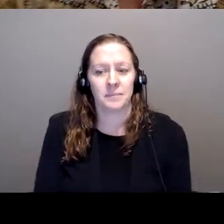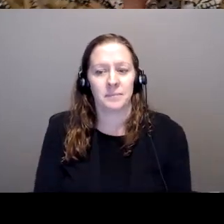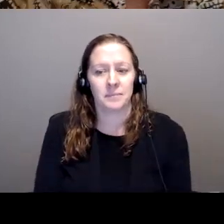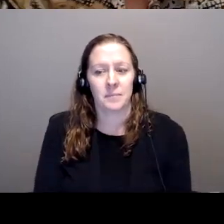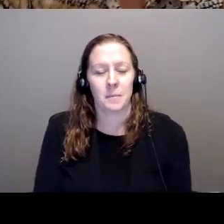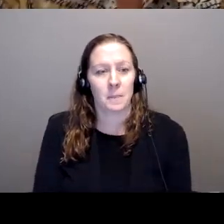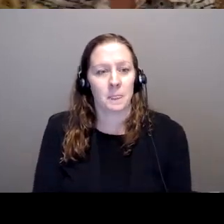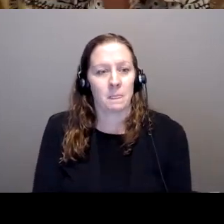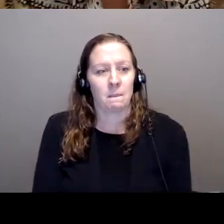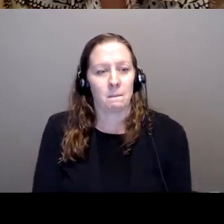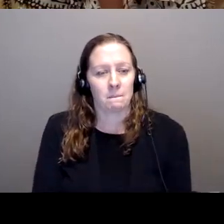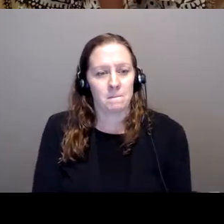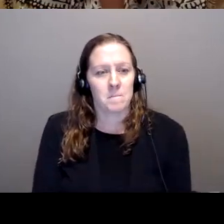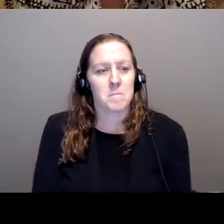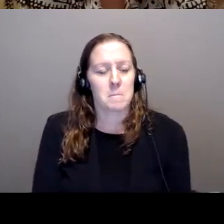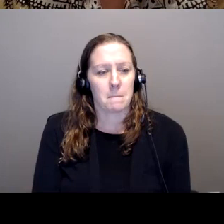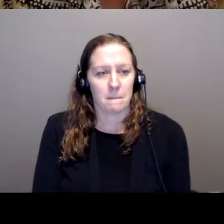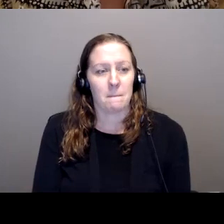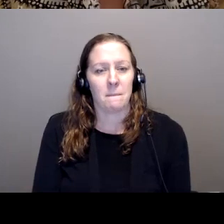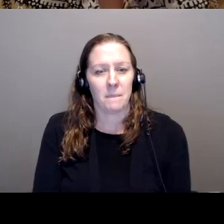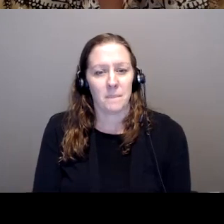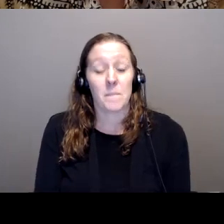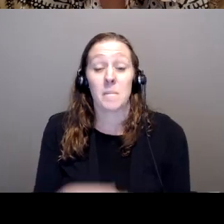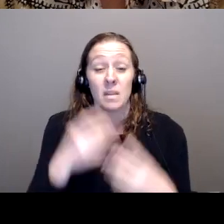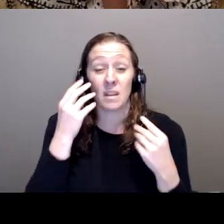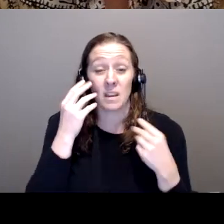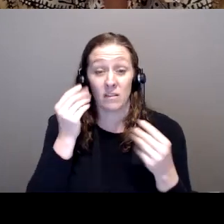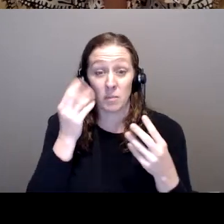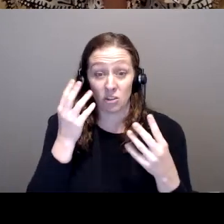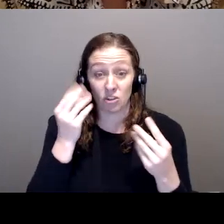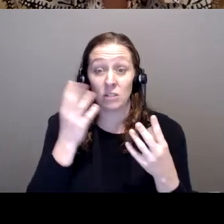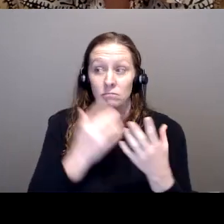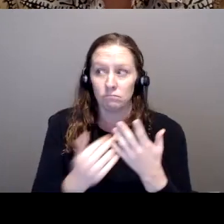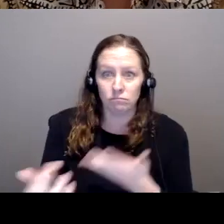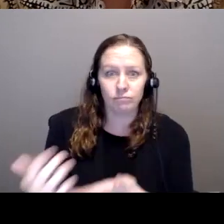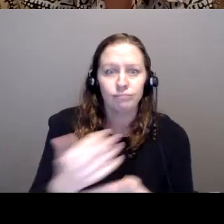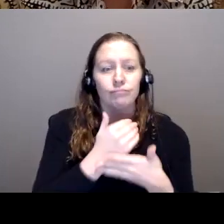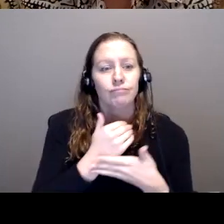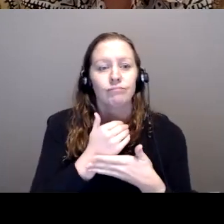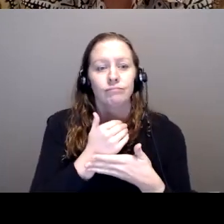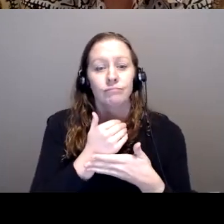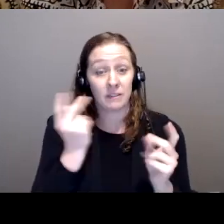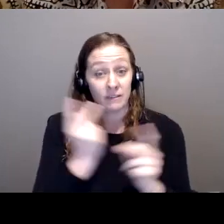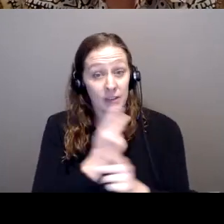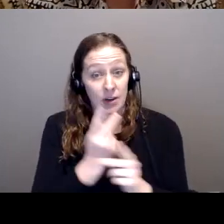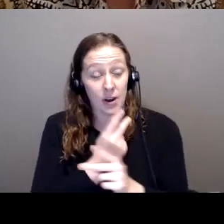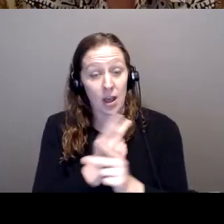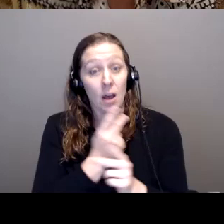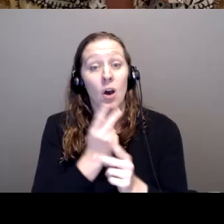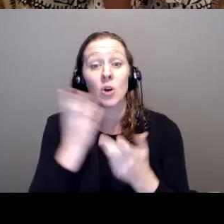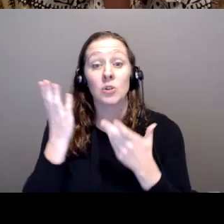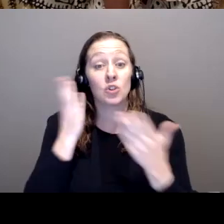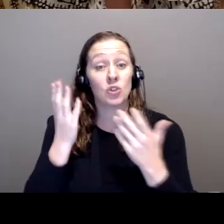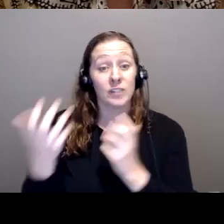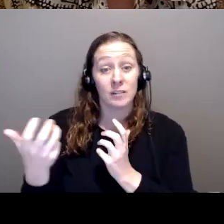So once we have gathered all that information, then we determine the types of services to be assigned. As I